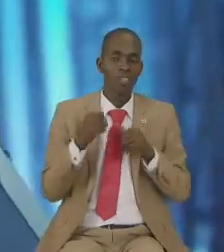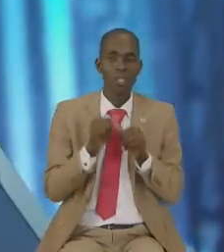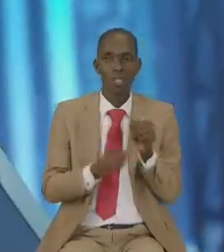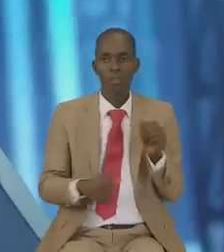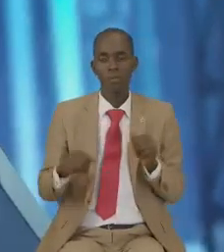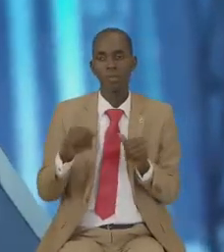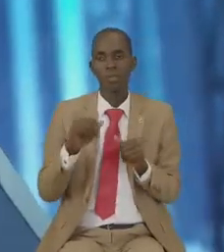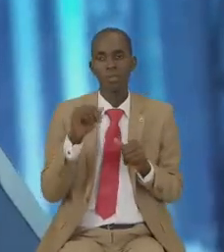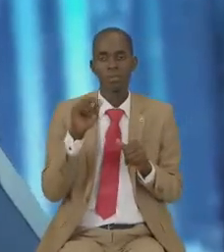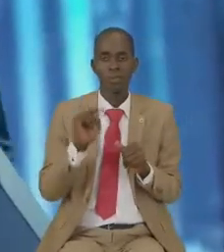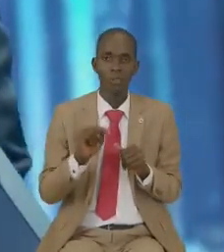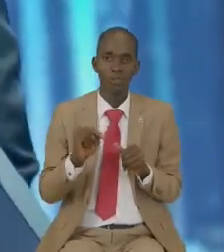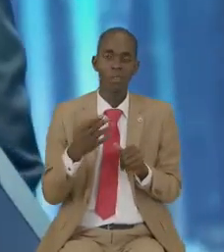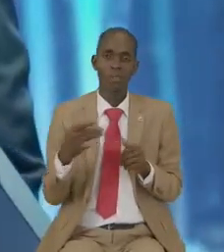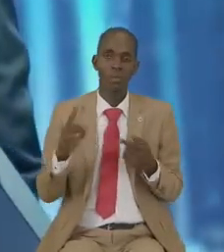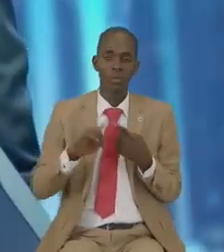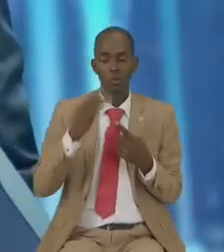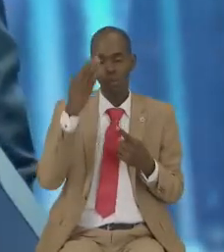type